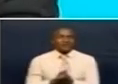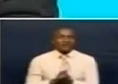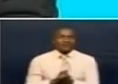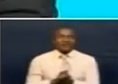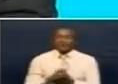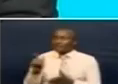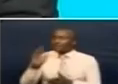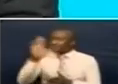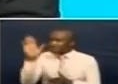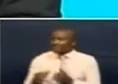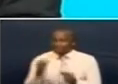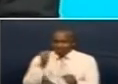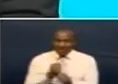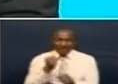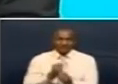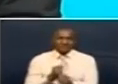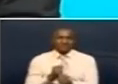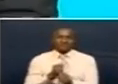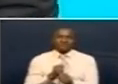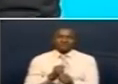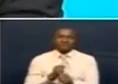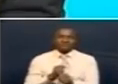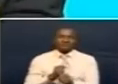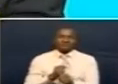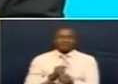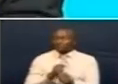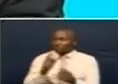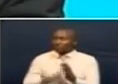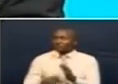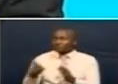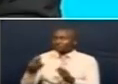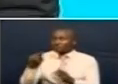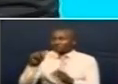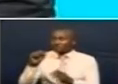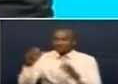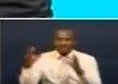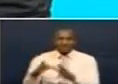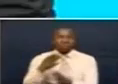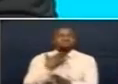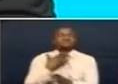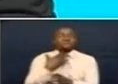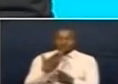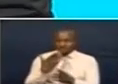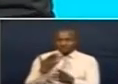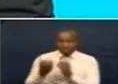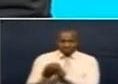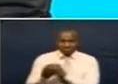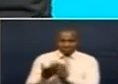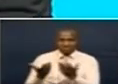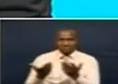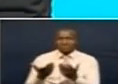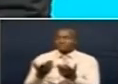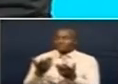never worked in the way that Savula or his so-called NASA team want to make it appear. The matrix